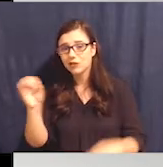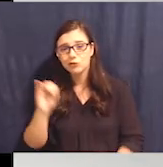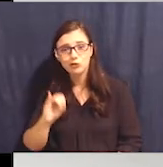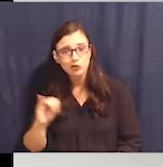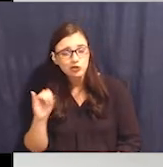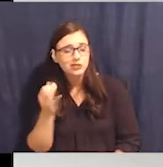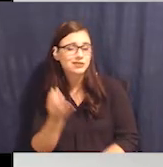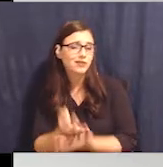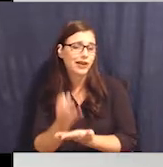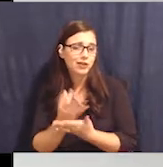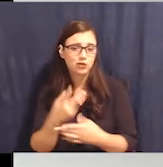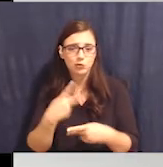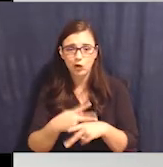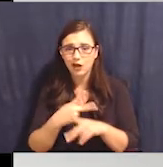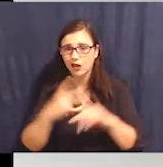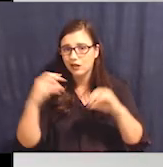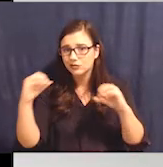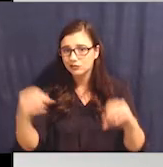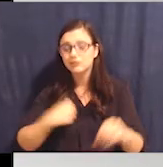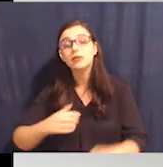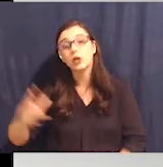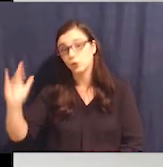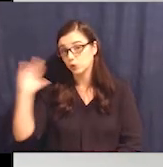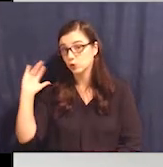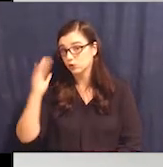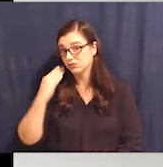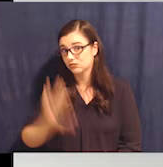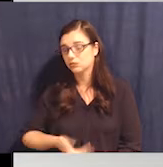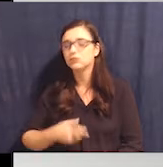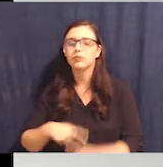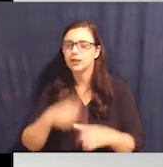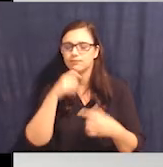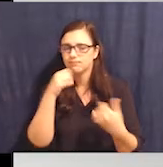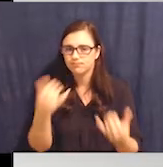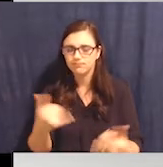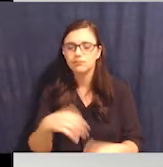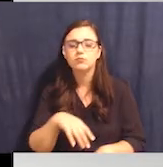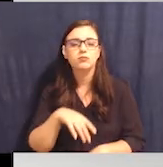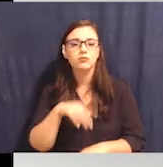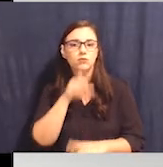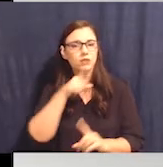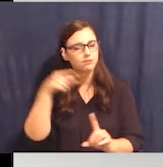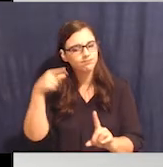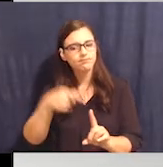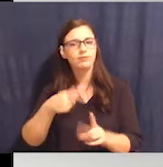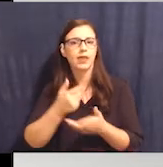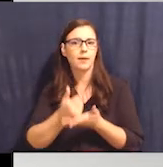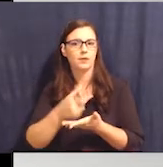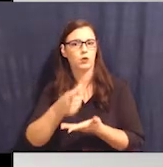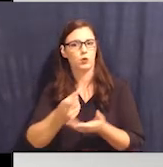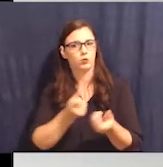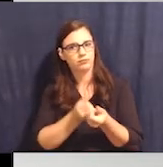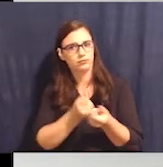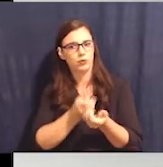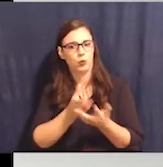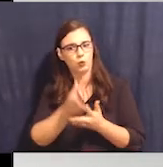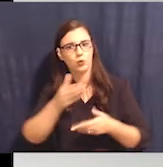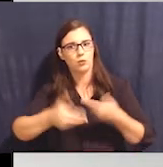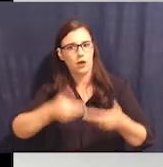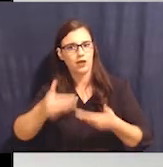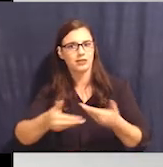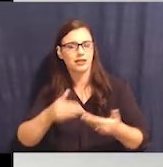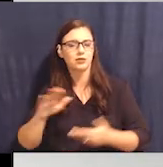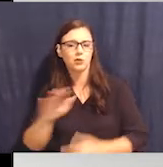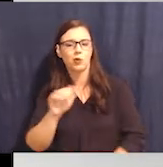don't sell insurance or financial products, which I used to. We're purely about helping you through the process as